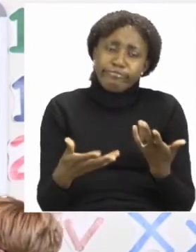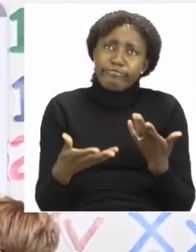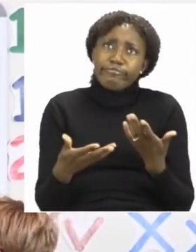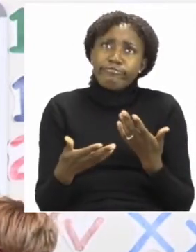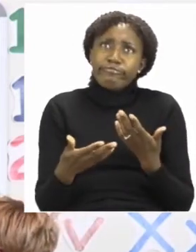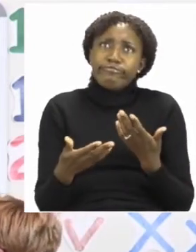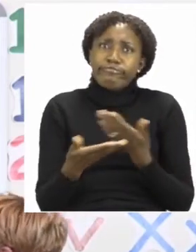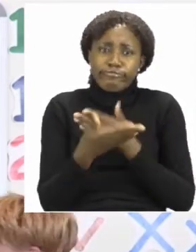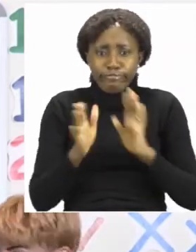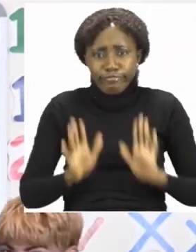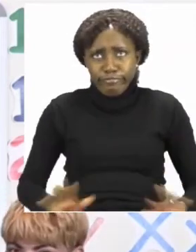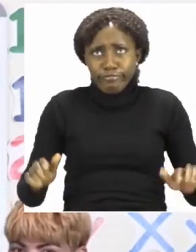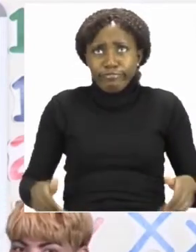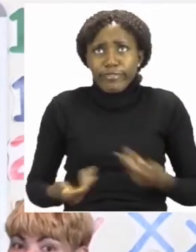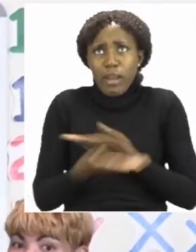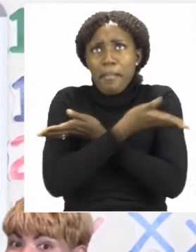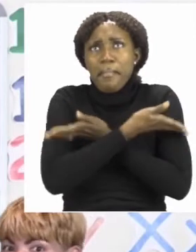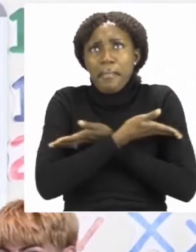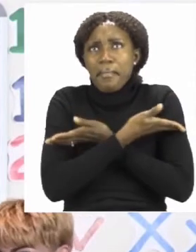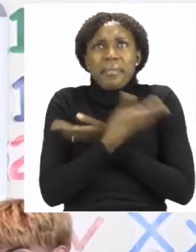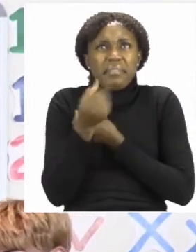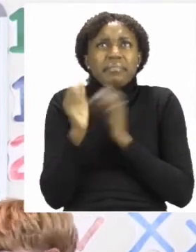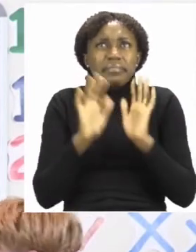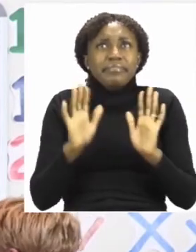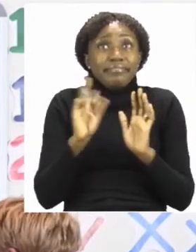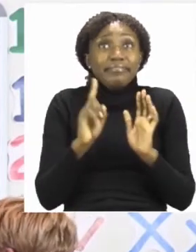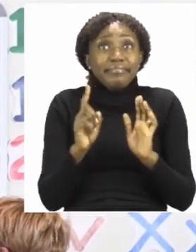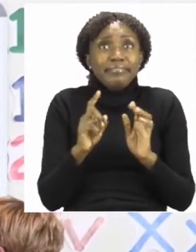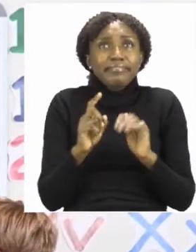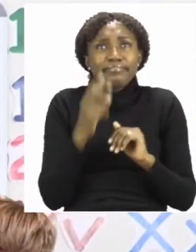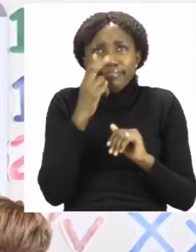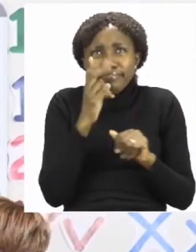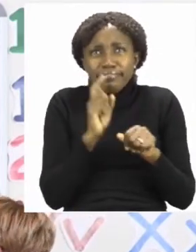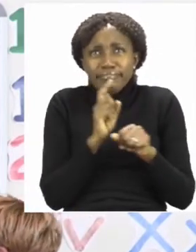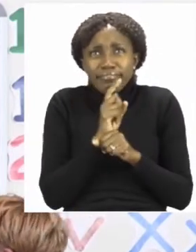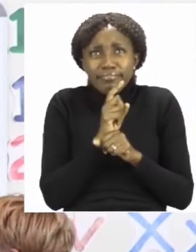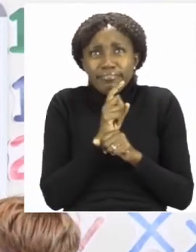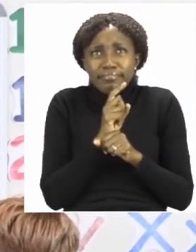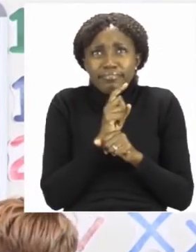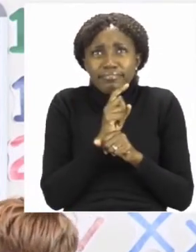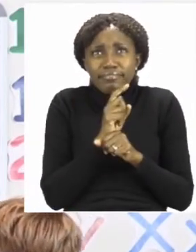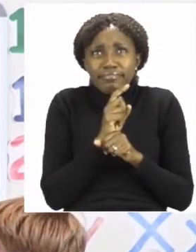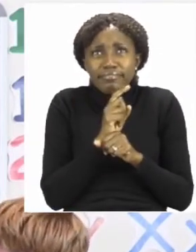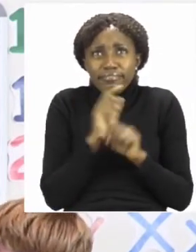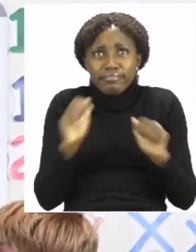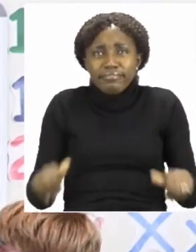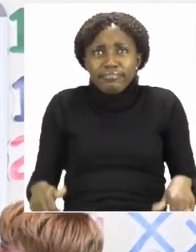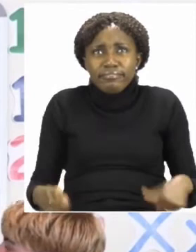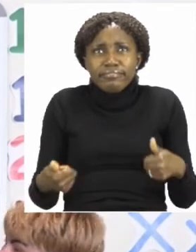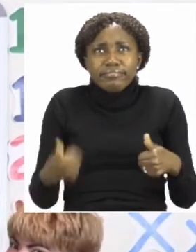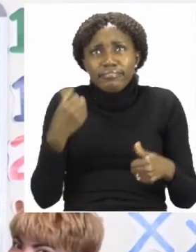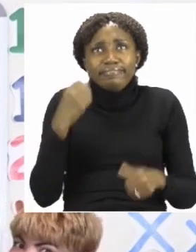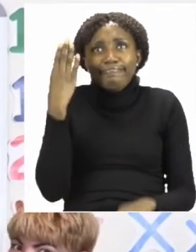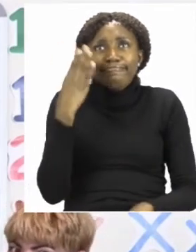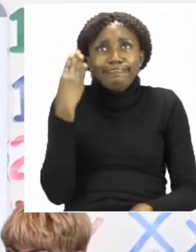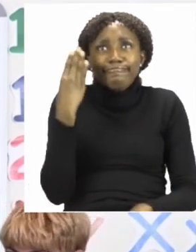people are wearing now the first one is very easy the first boy is wearing